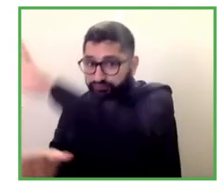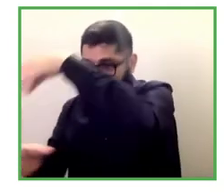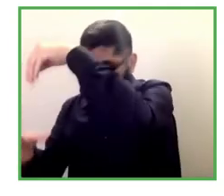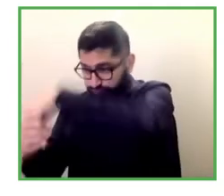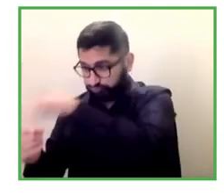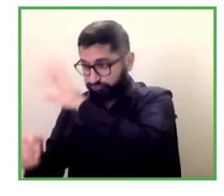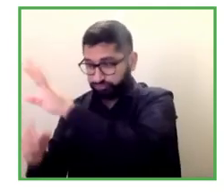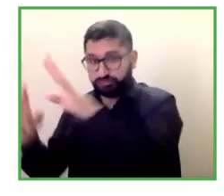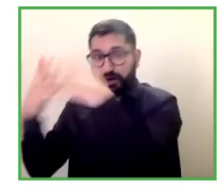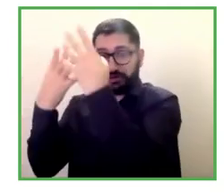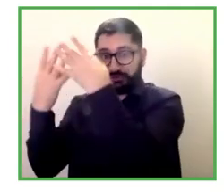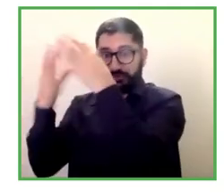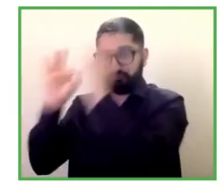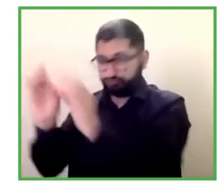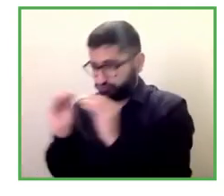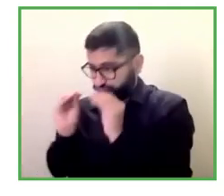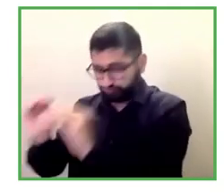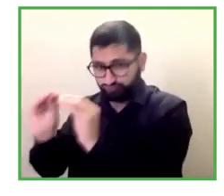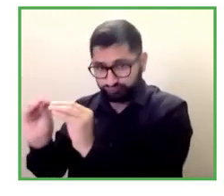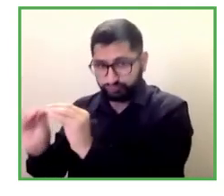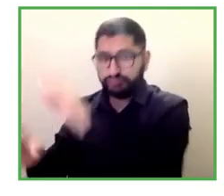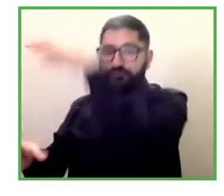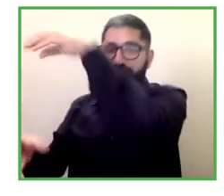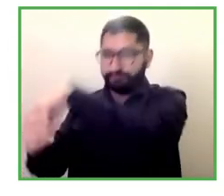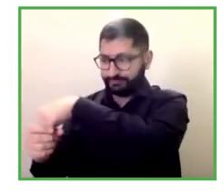to go a step further,